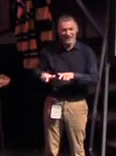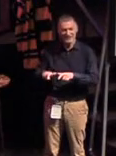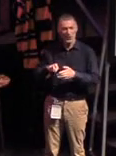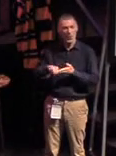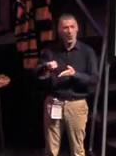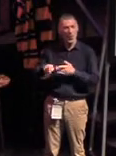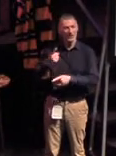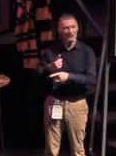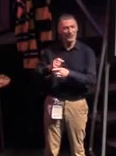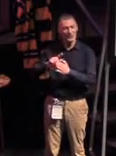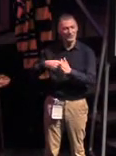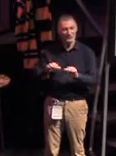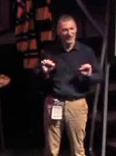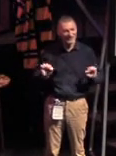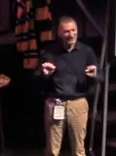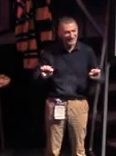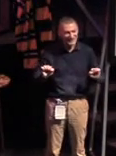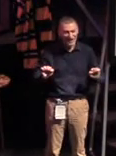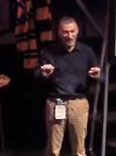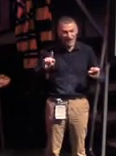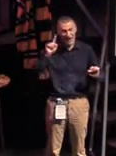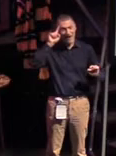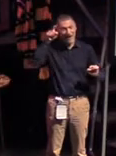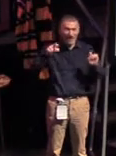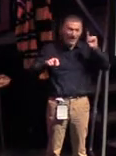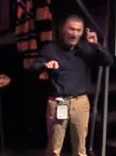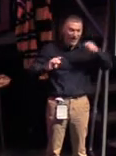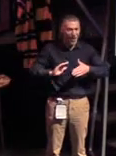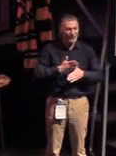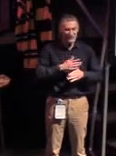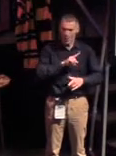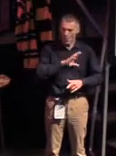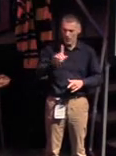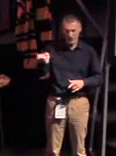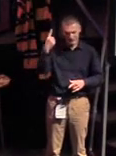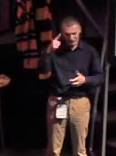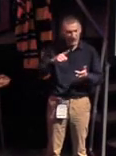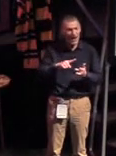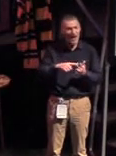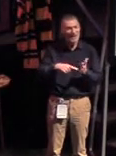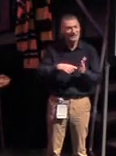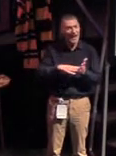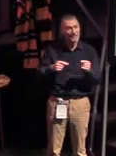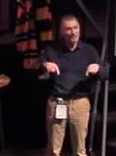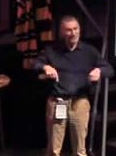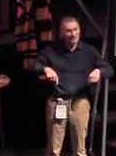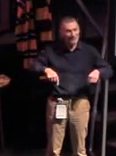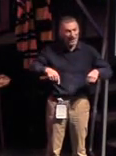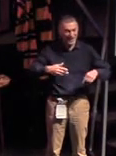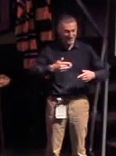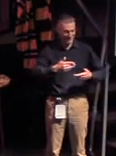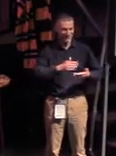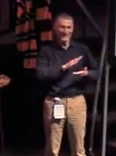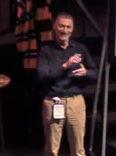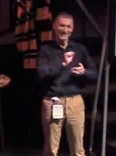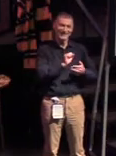their initiative and foresight in spearheading the original idea of bringing IETM to Hull as part of the legacy of City of Culture.